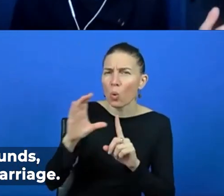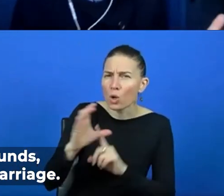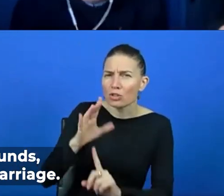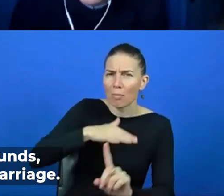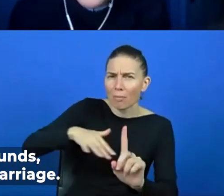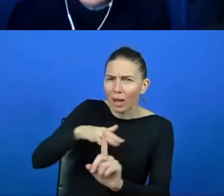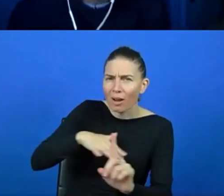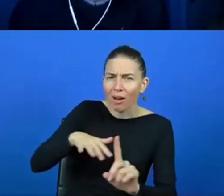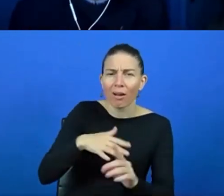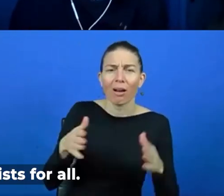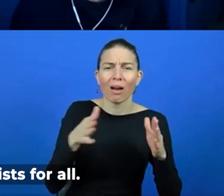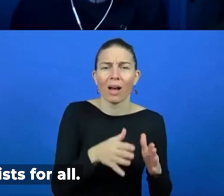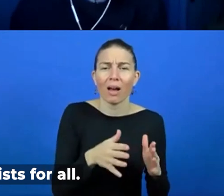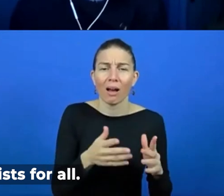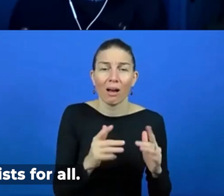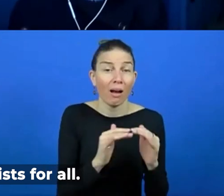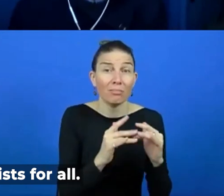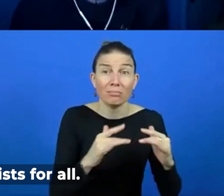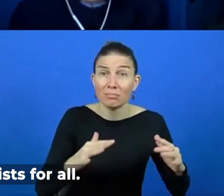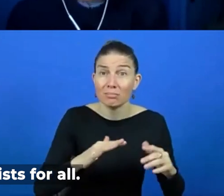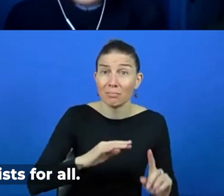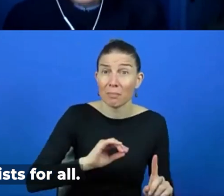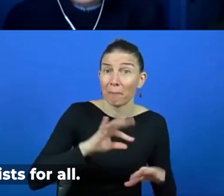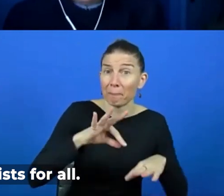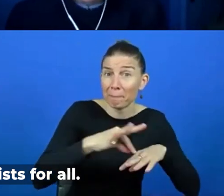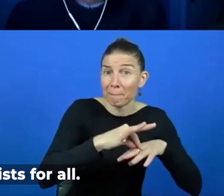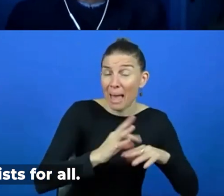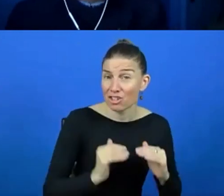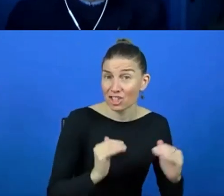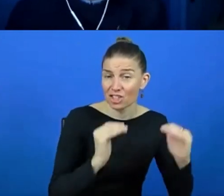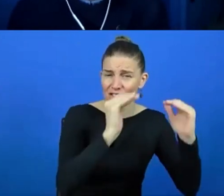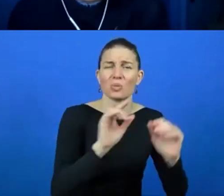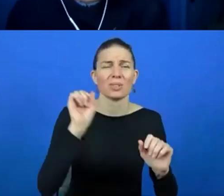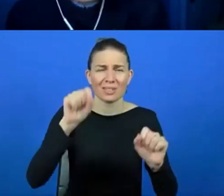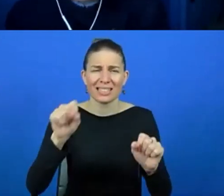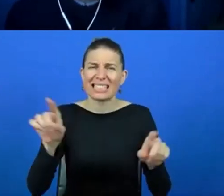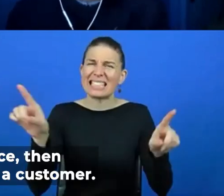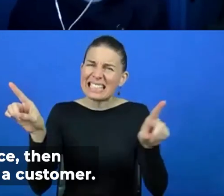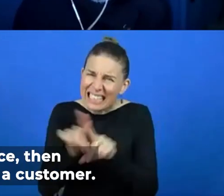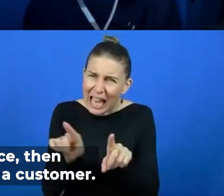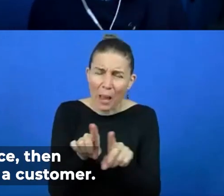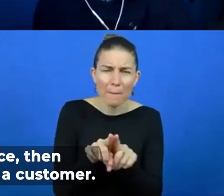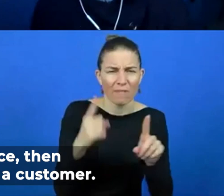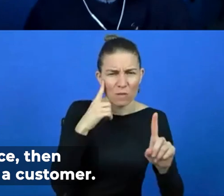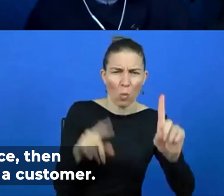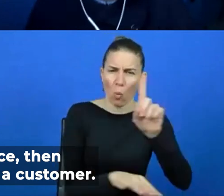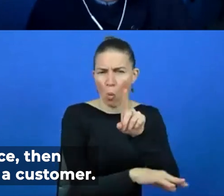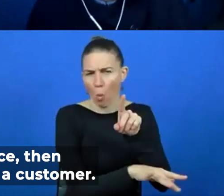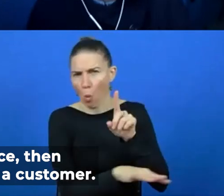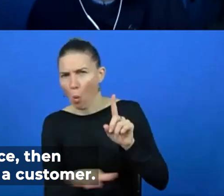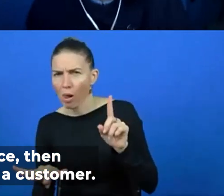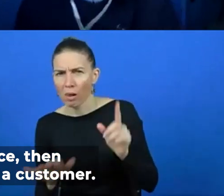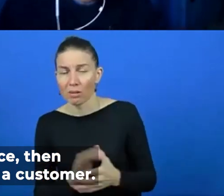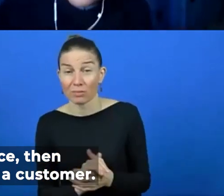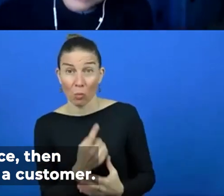different state in marriage. So yes, the same case exists for all. And I would say, if you exclude a